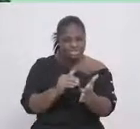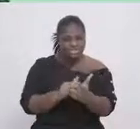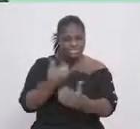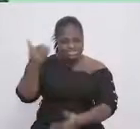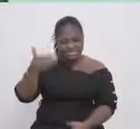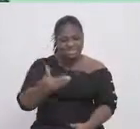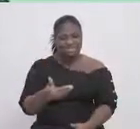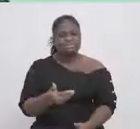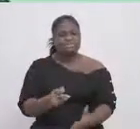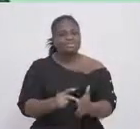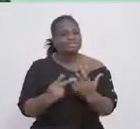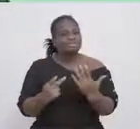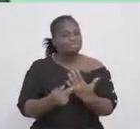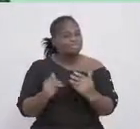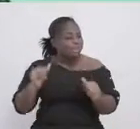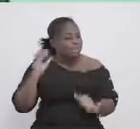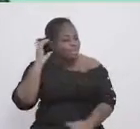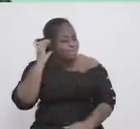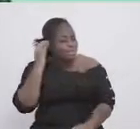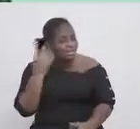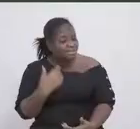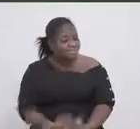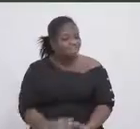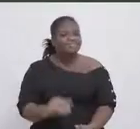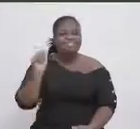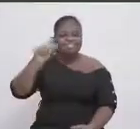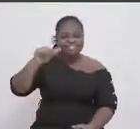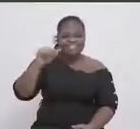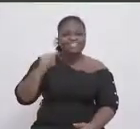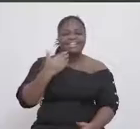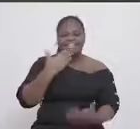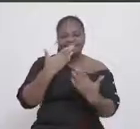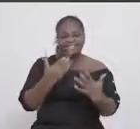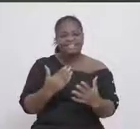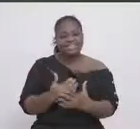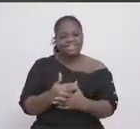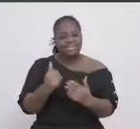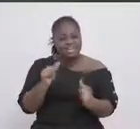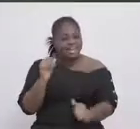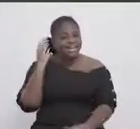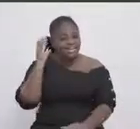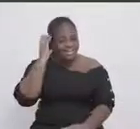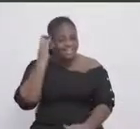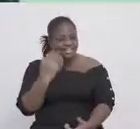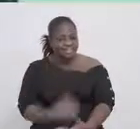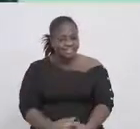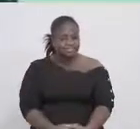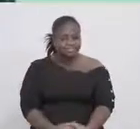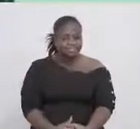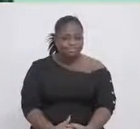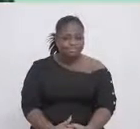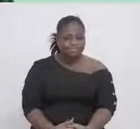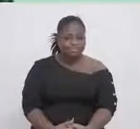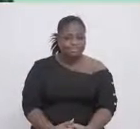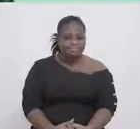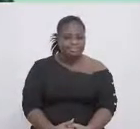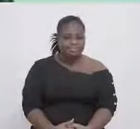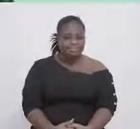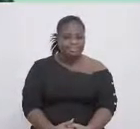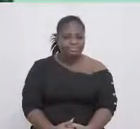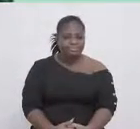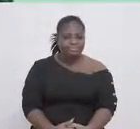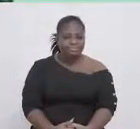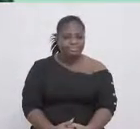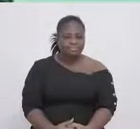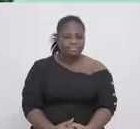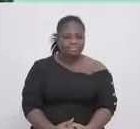Welcome to the show, if you can hear me. Yes, thank you, Bernard. Can you hear me now? Hello, Ernestina, if you can hear me, please unmute your